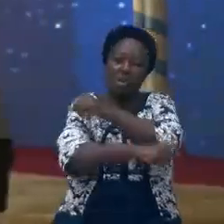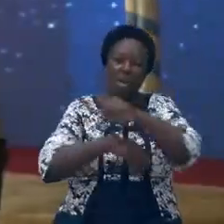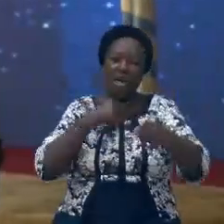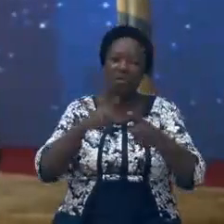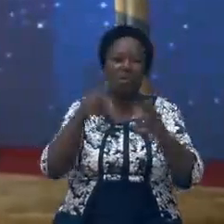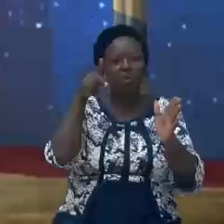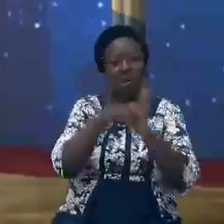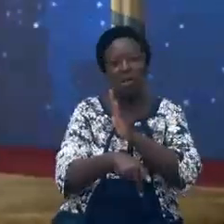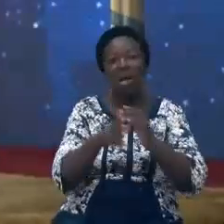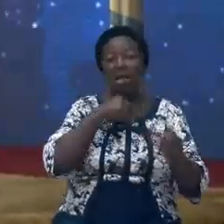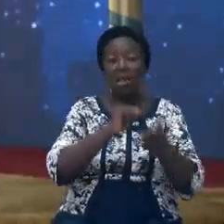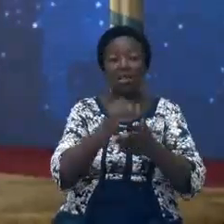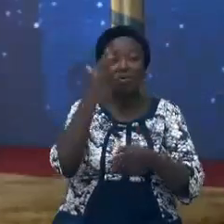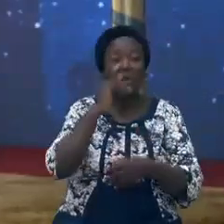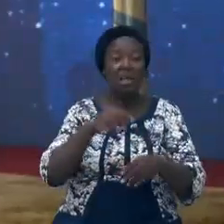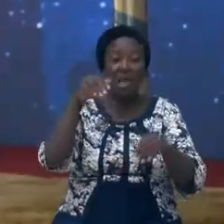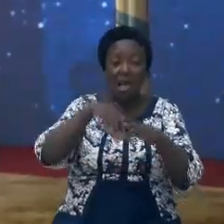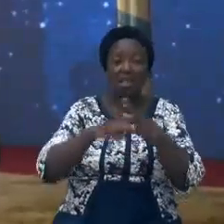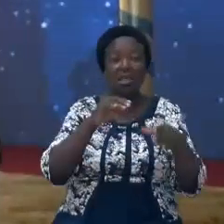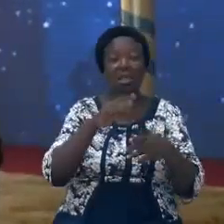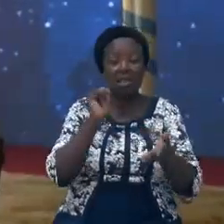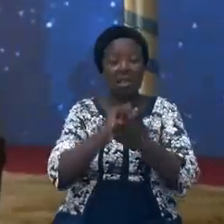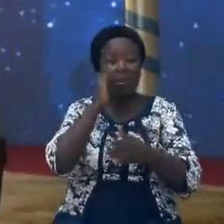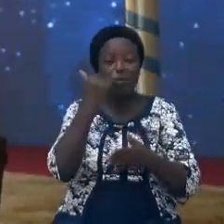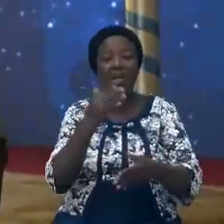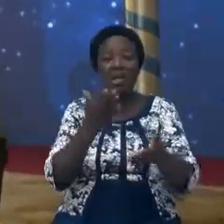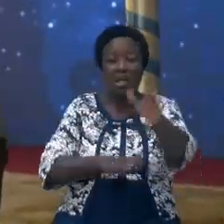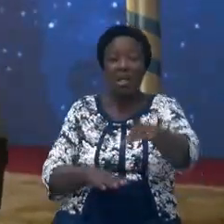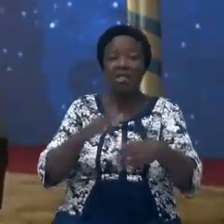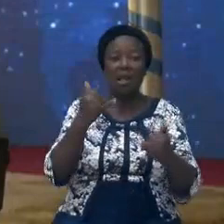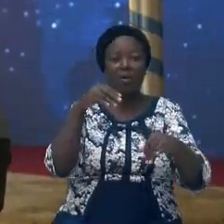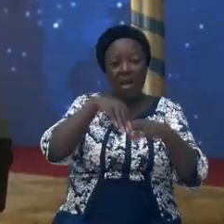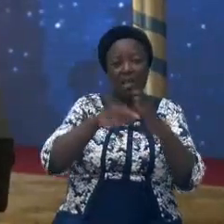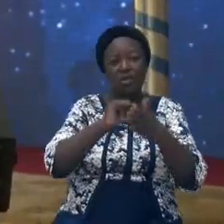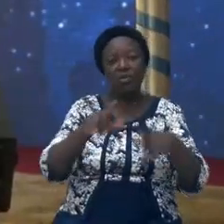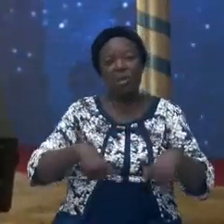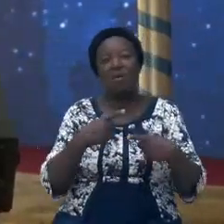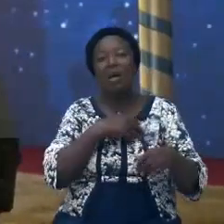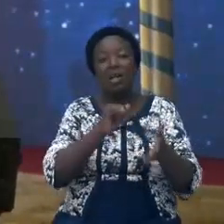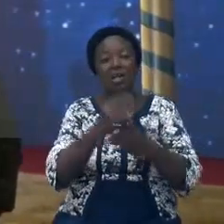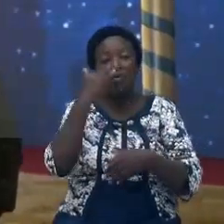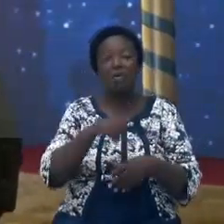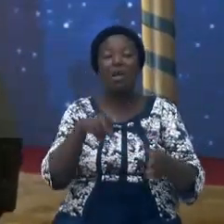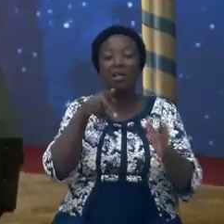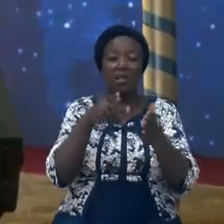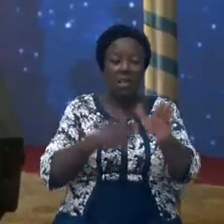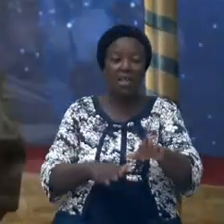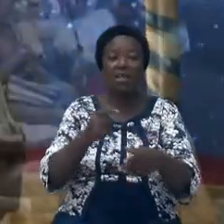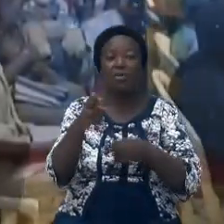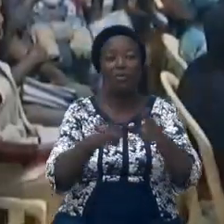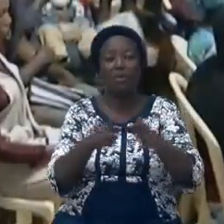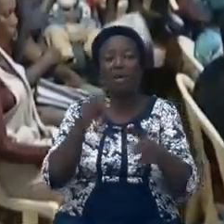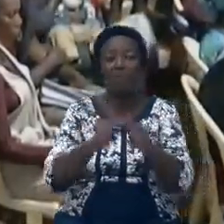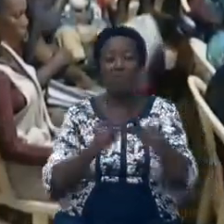and to kill. That's why death entered into life. That's why death has reigned